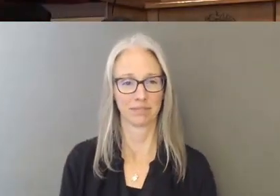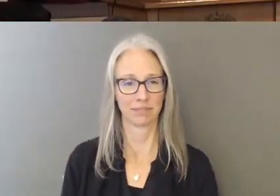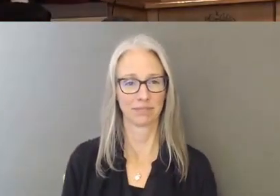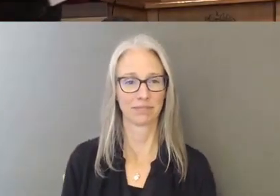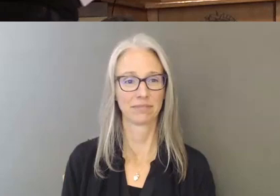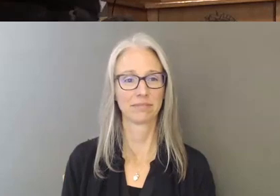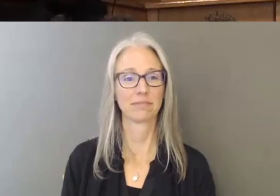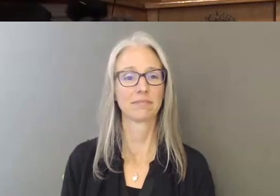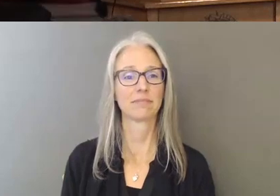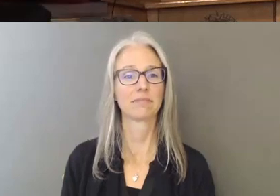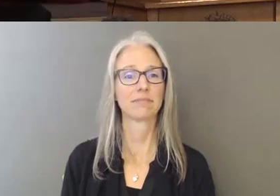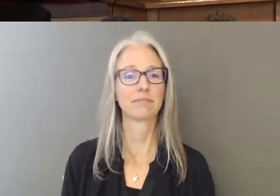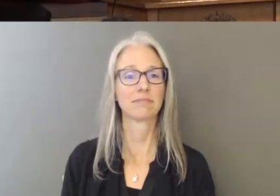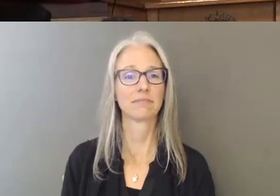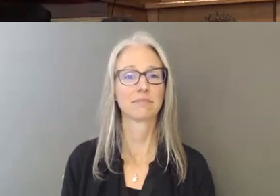Okay.